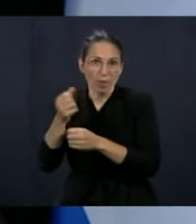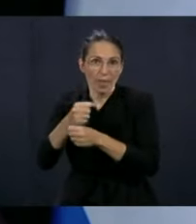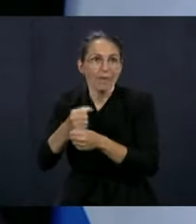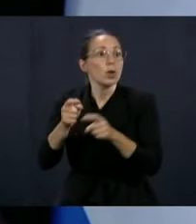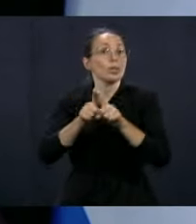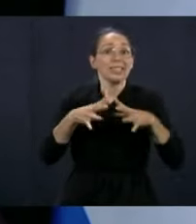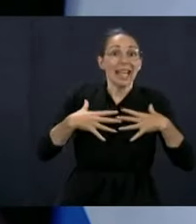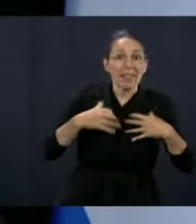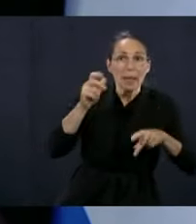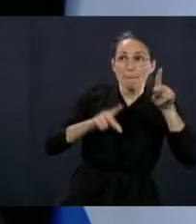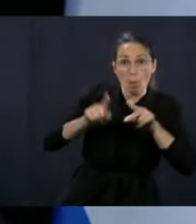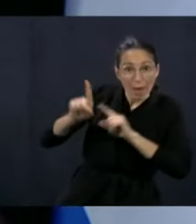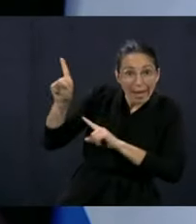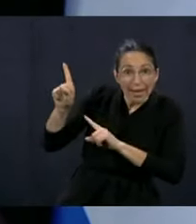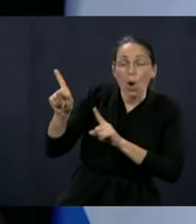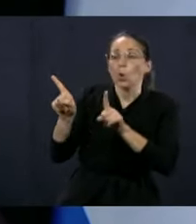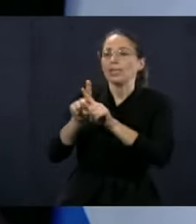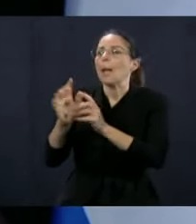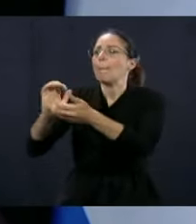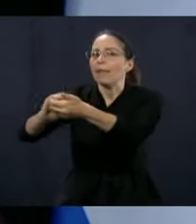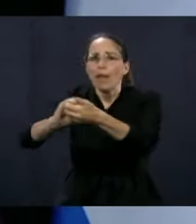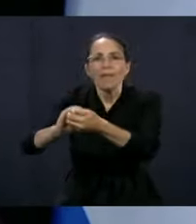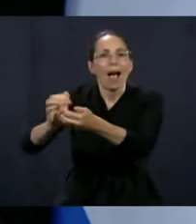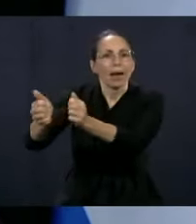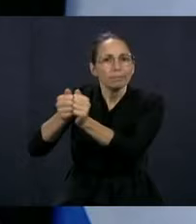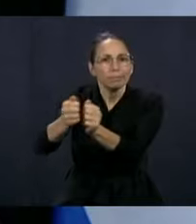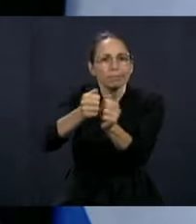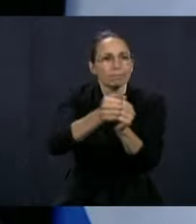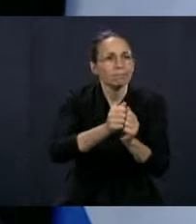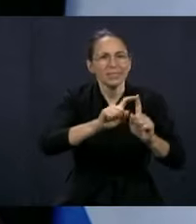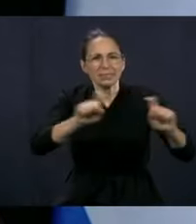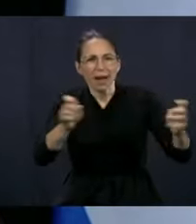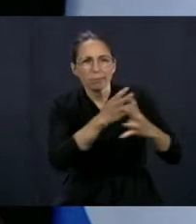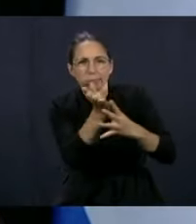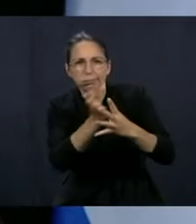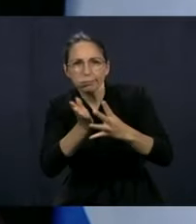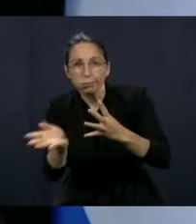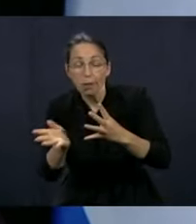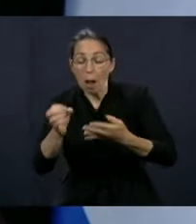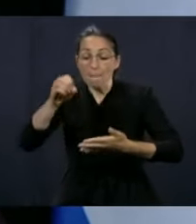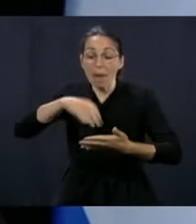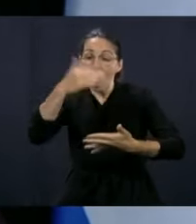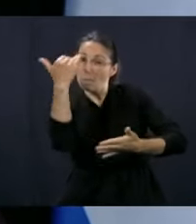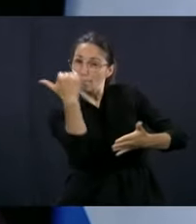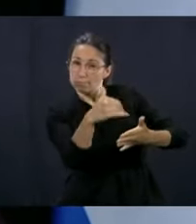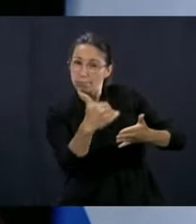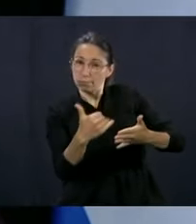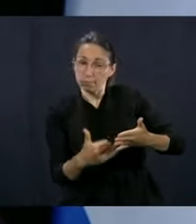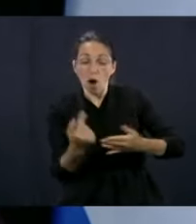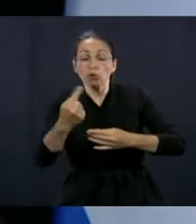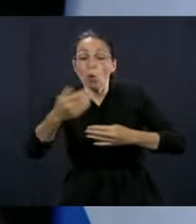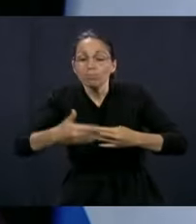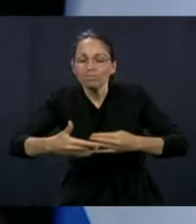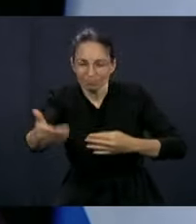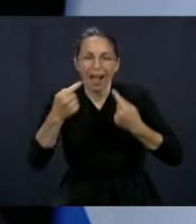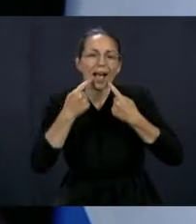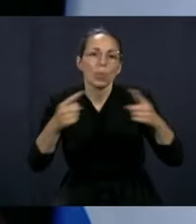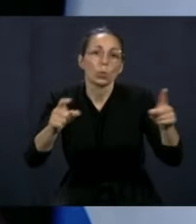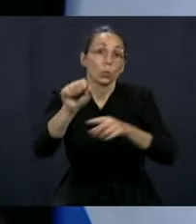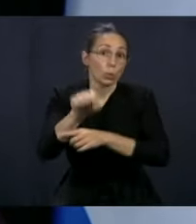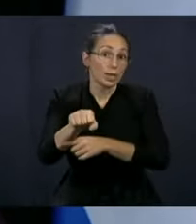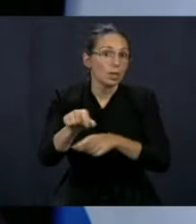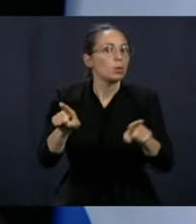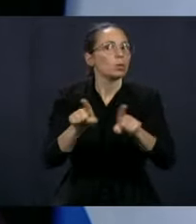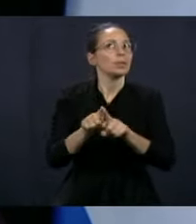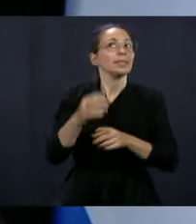and with public health and the partners from the different sectors. So over the next few days, we'll be able to announce a plan,